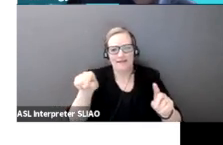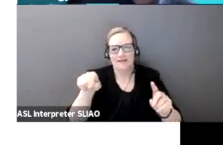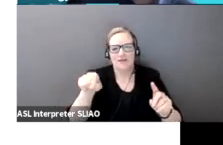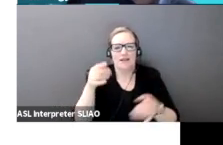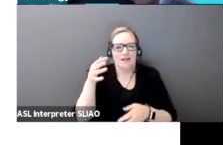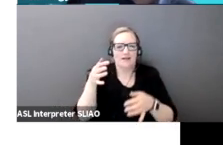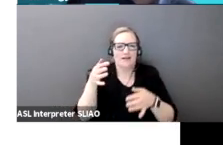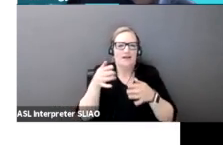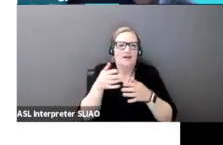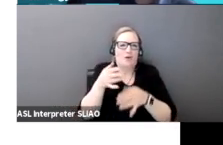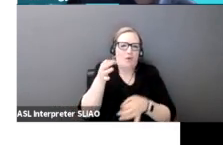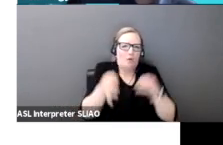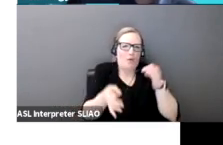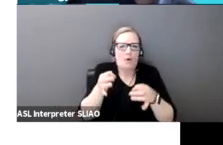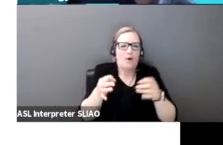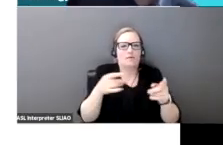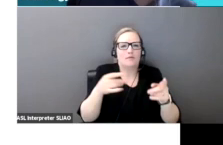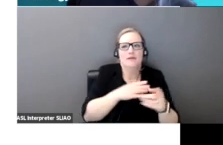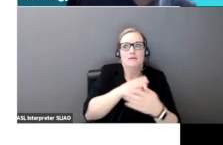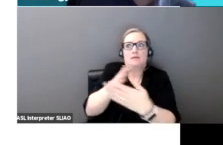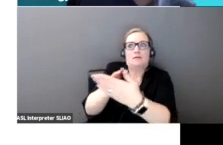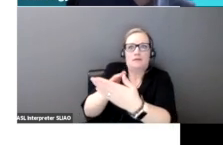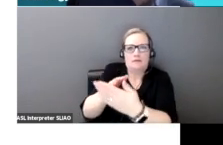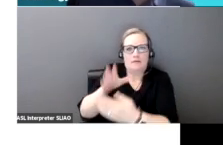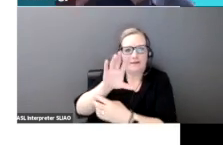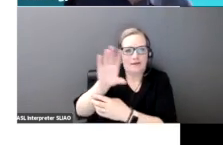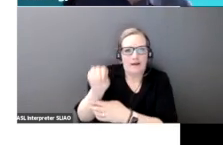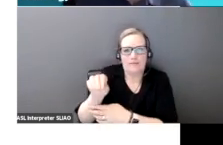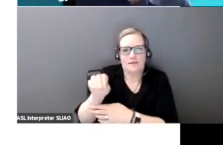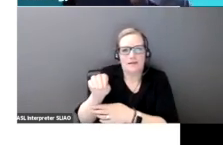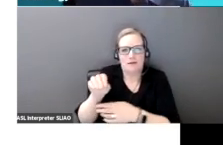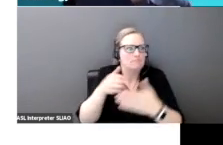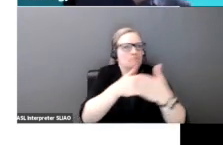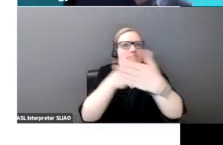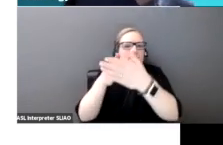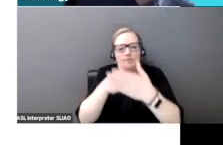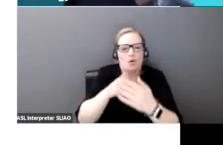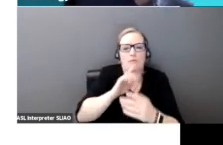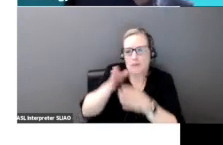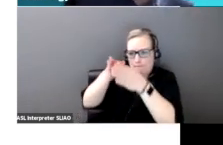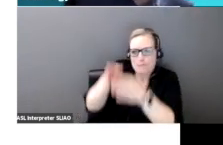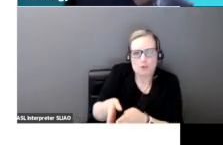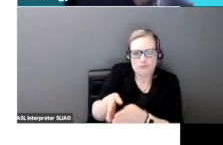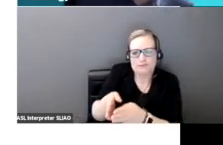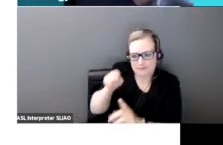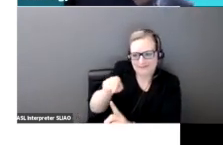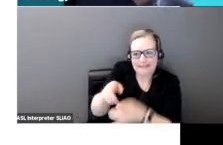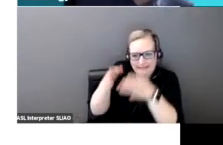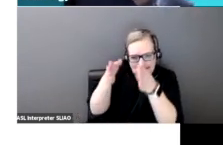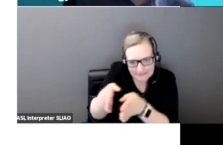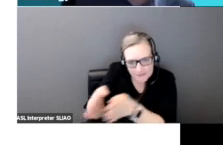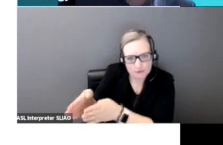the trade secret from you, not necessarily the world at large. So if you have